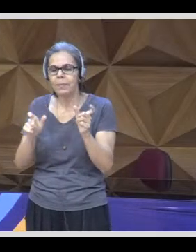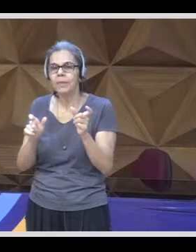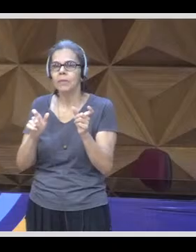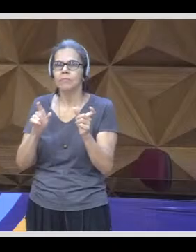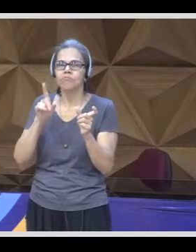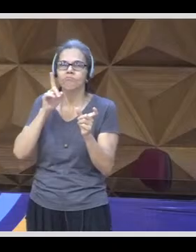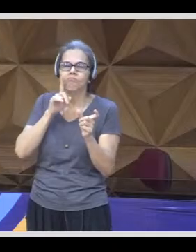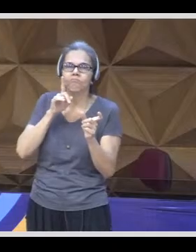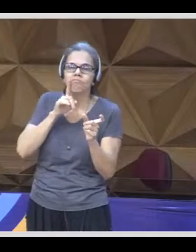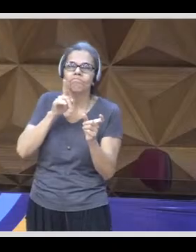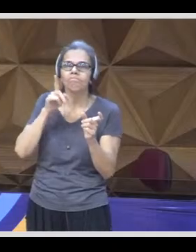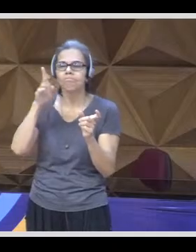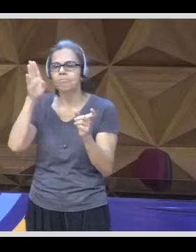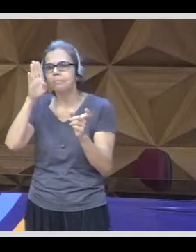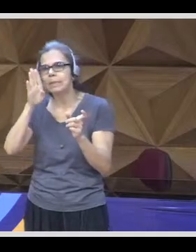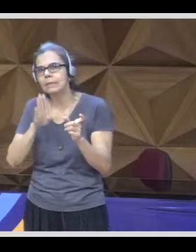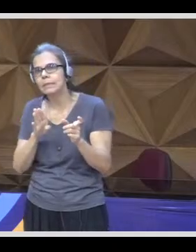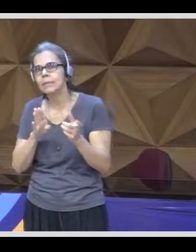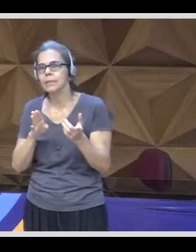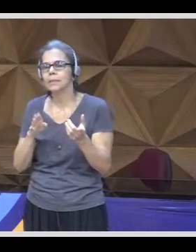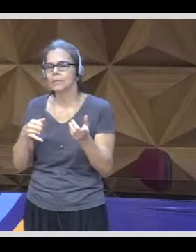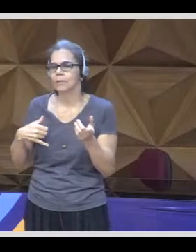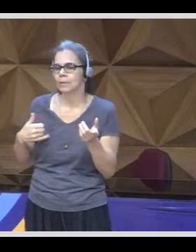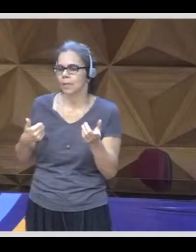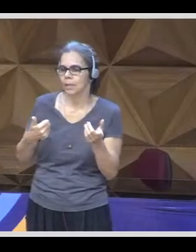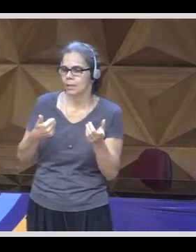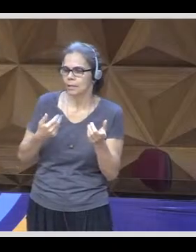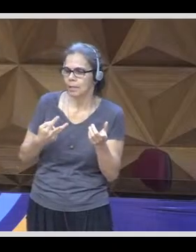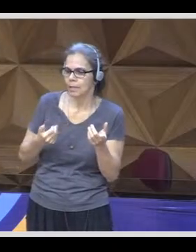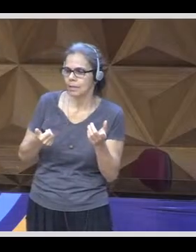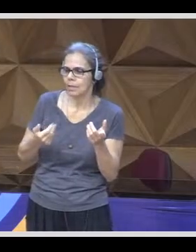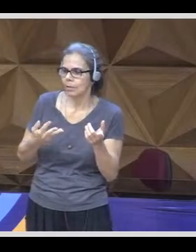striking cases of no one under 18